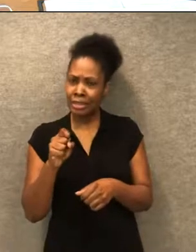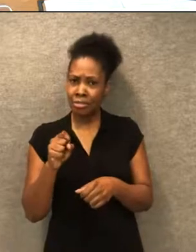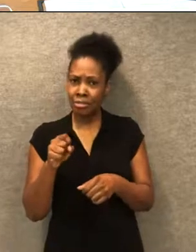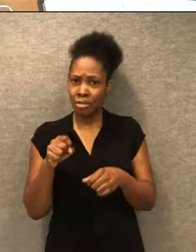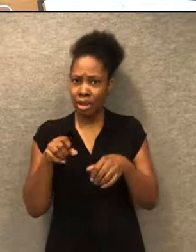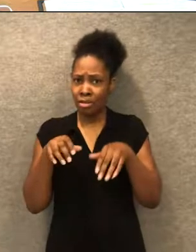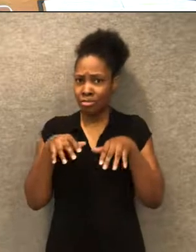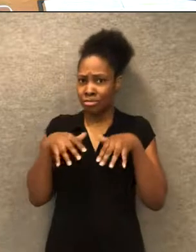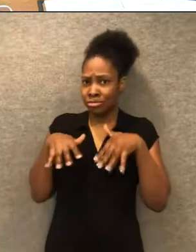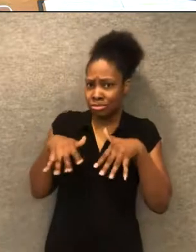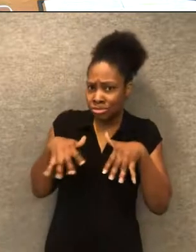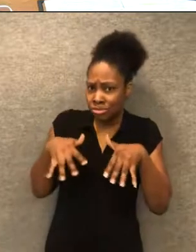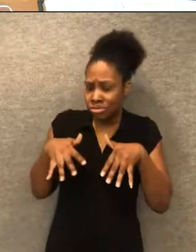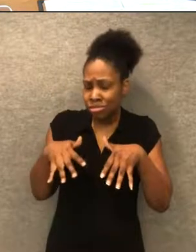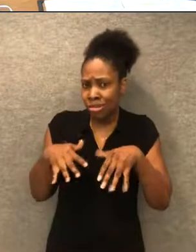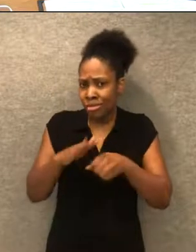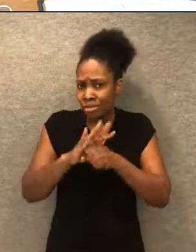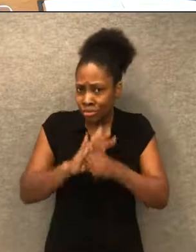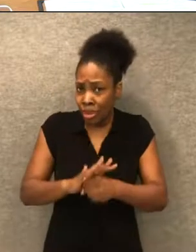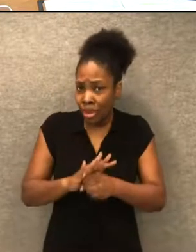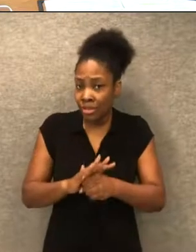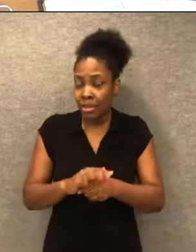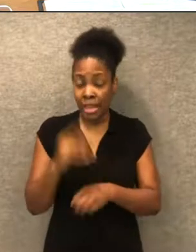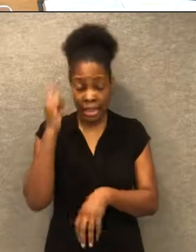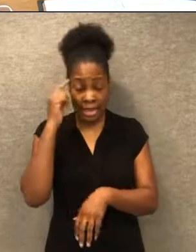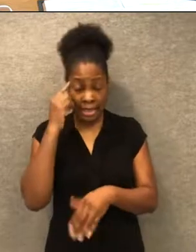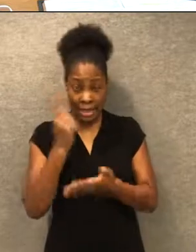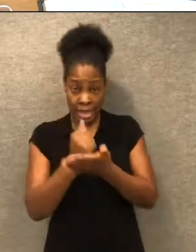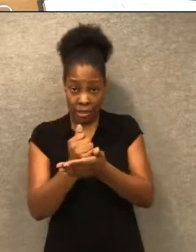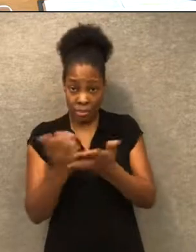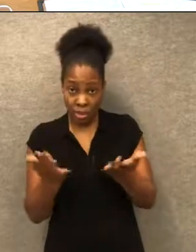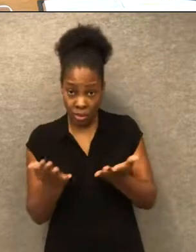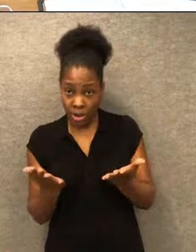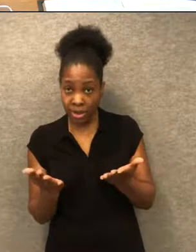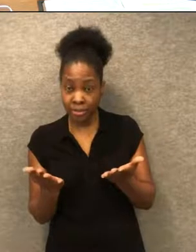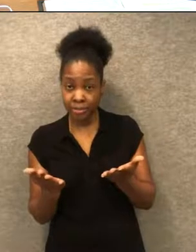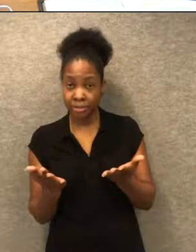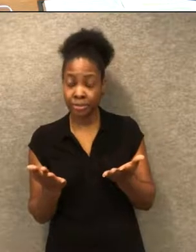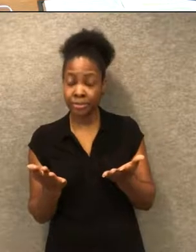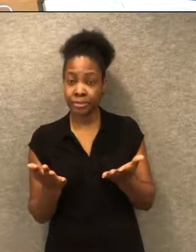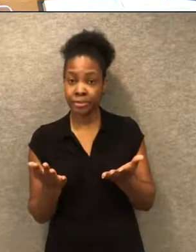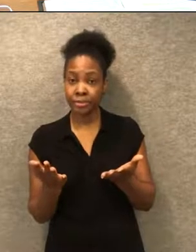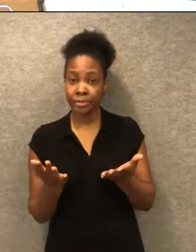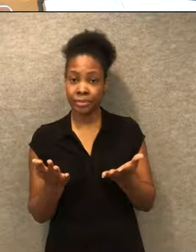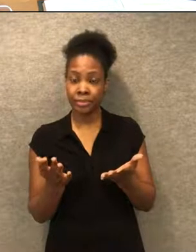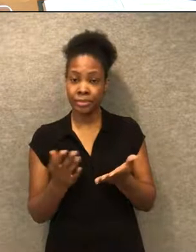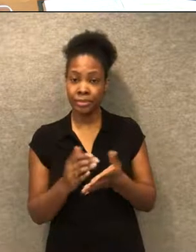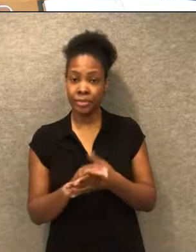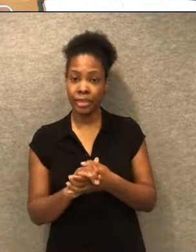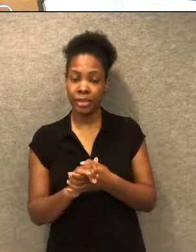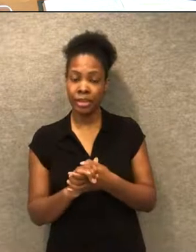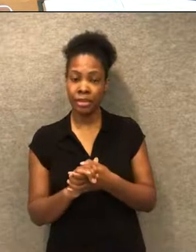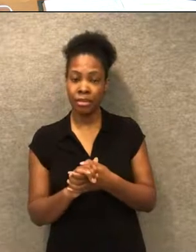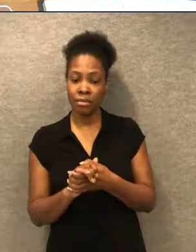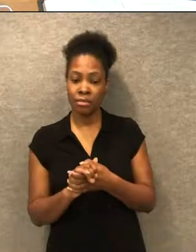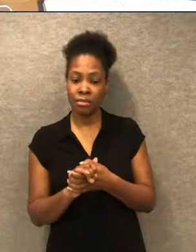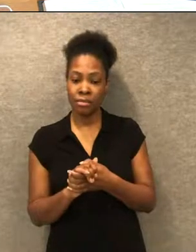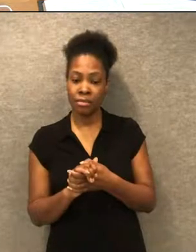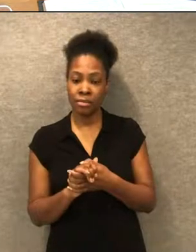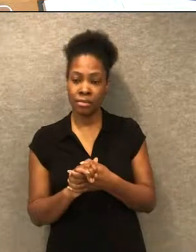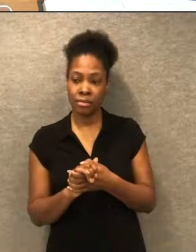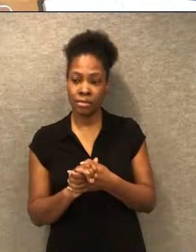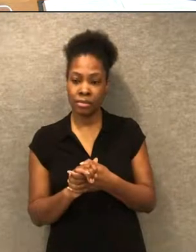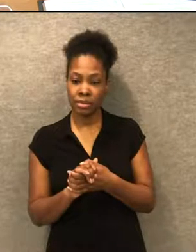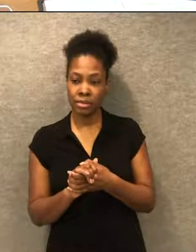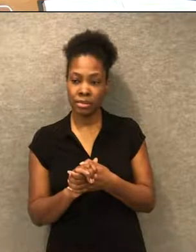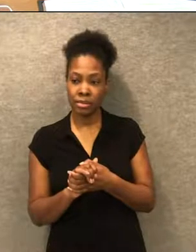of that stress. And I think what is going to help is what, Mayor, you talked about in your introduction, is that